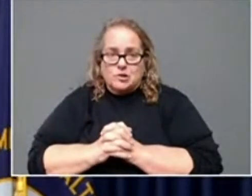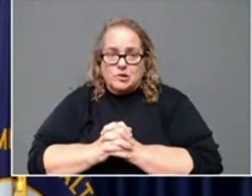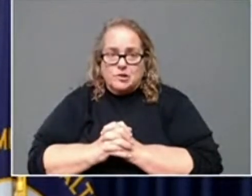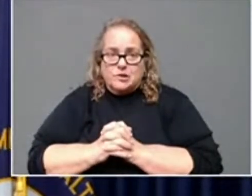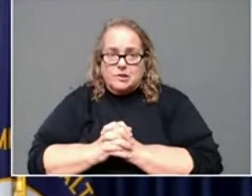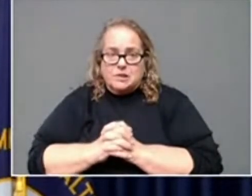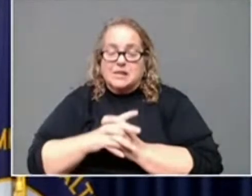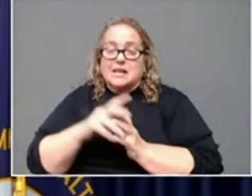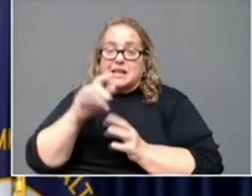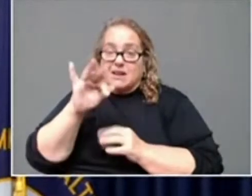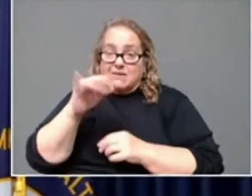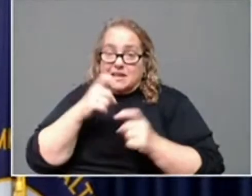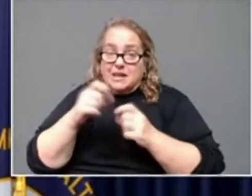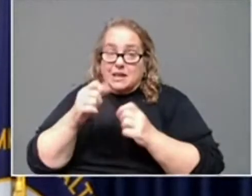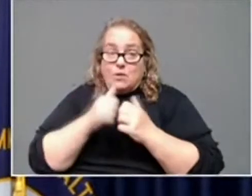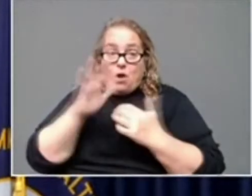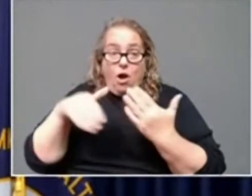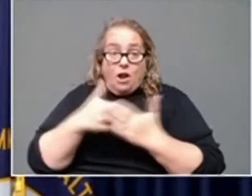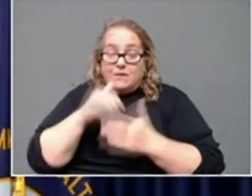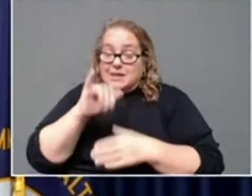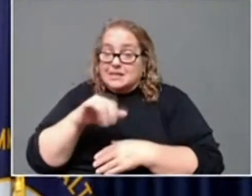If dealing with all this isn't enough,